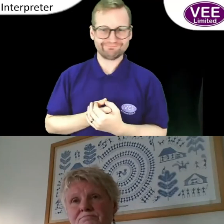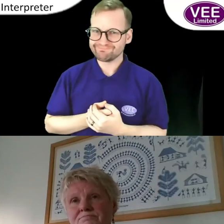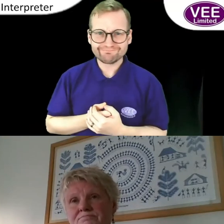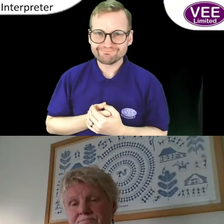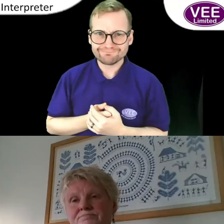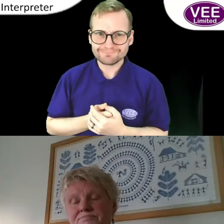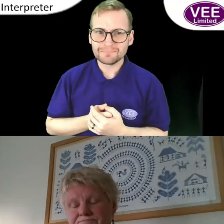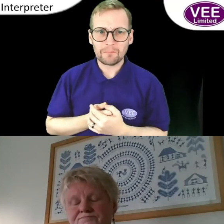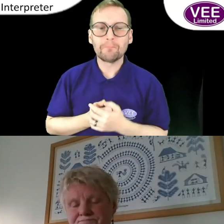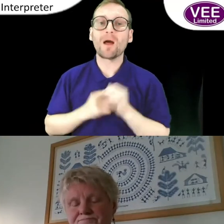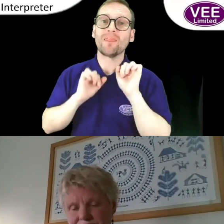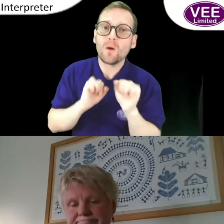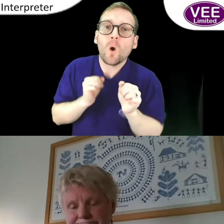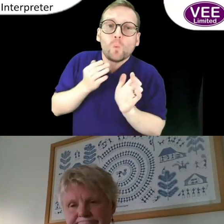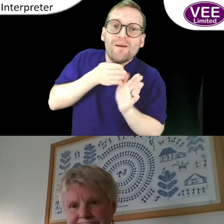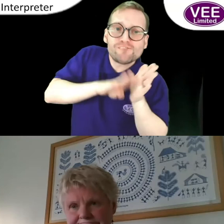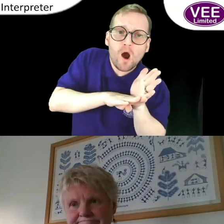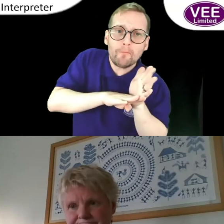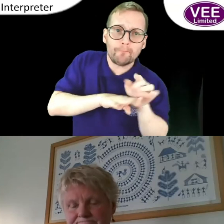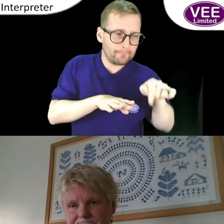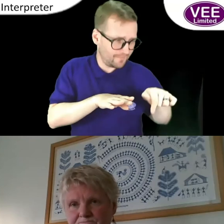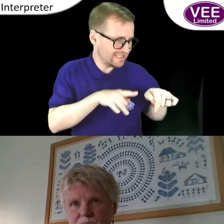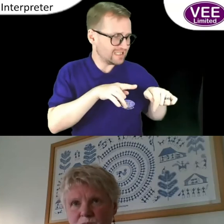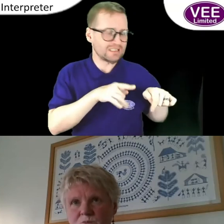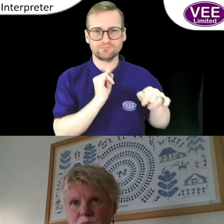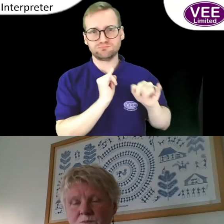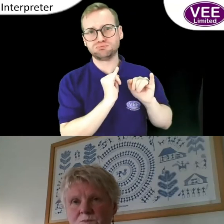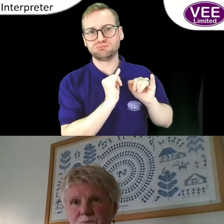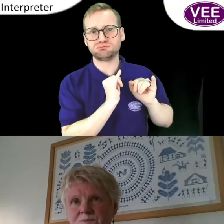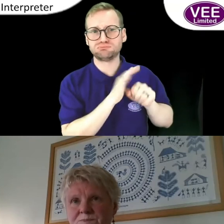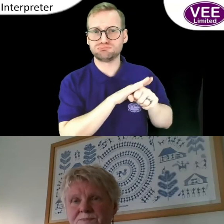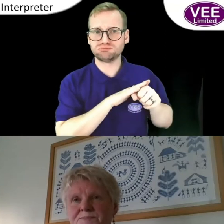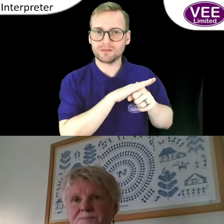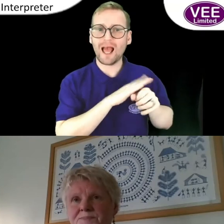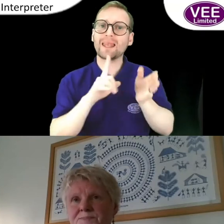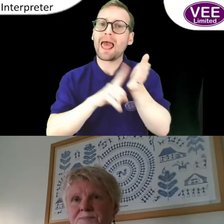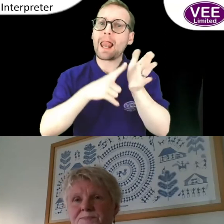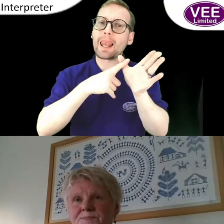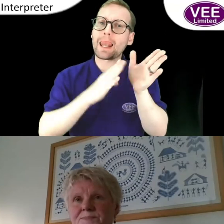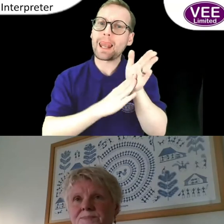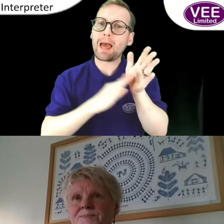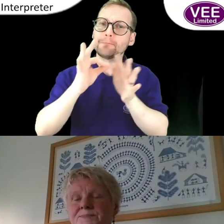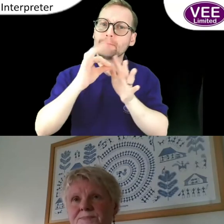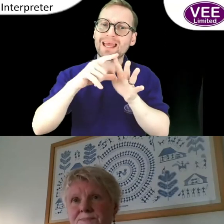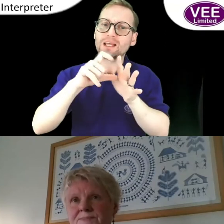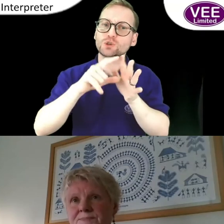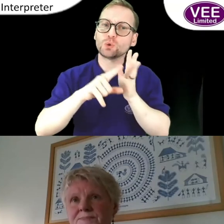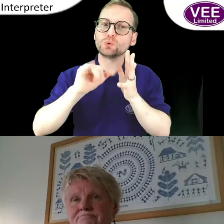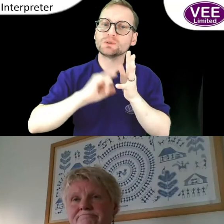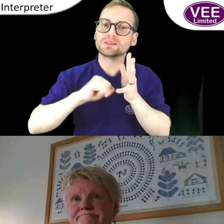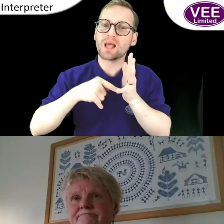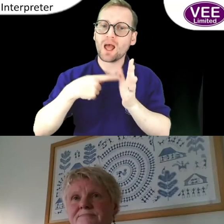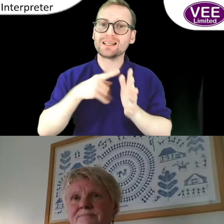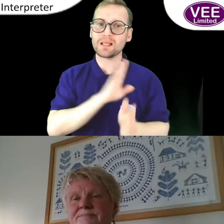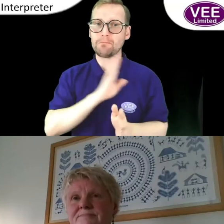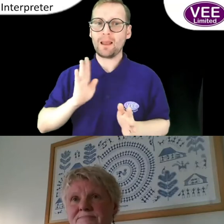tragedy behind these stories. And when I just see, I am just hearing that Lampedusa is now a military place, where is